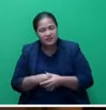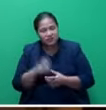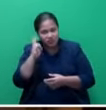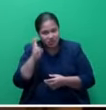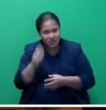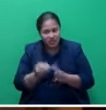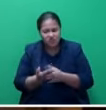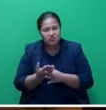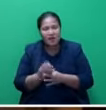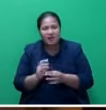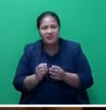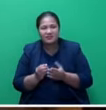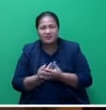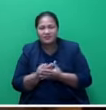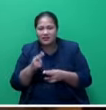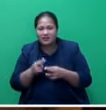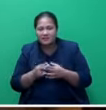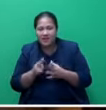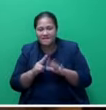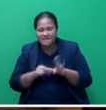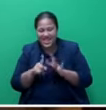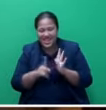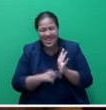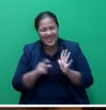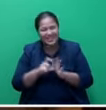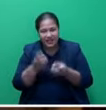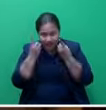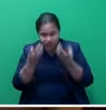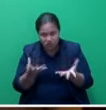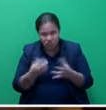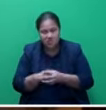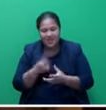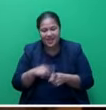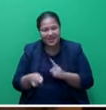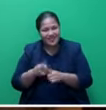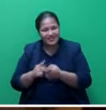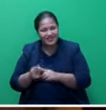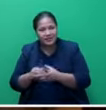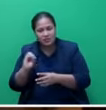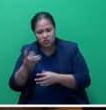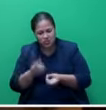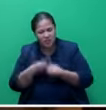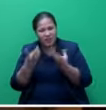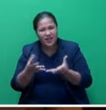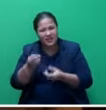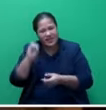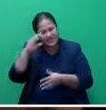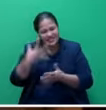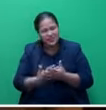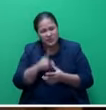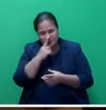through field demonstrations and in-house exercises. Essentially, they provide expertise on